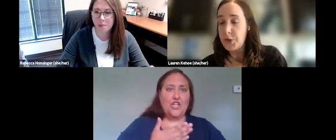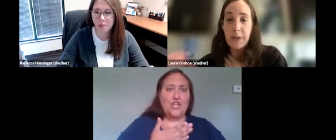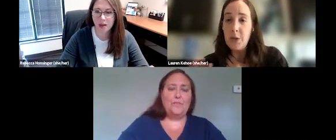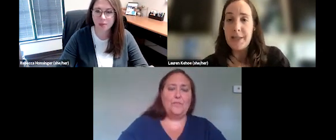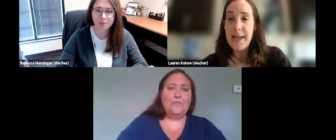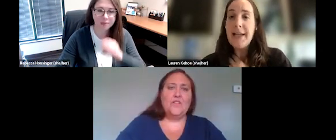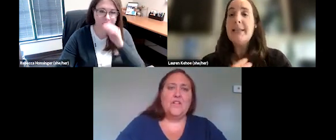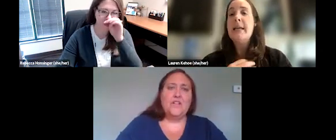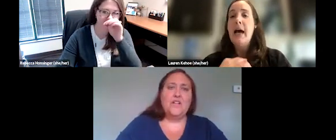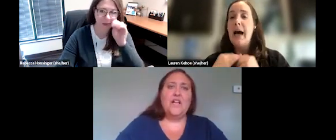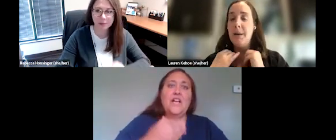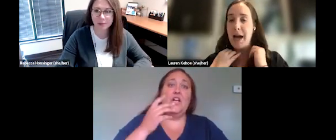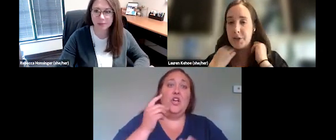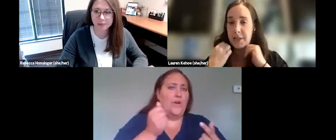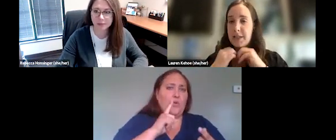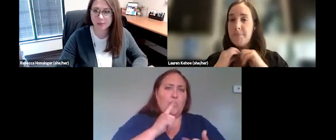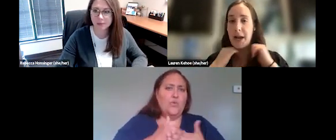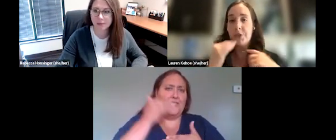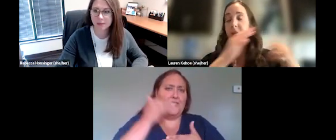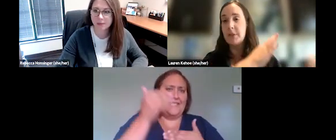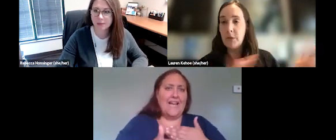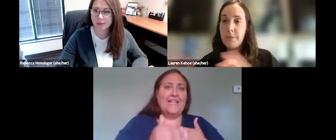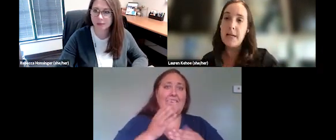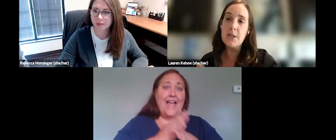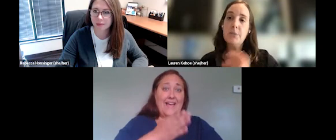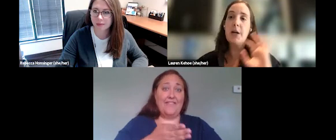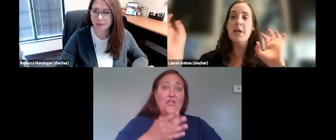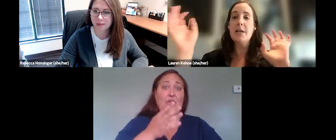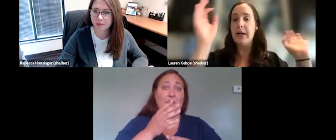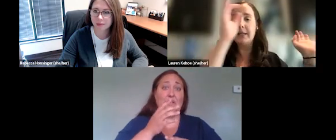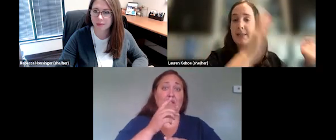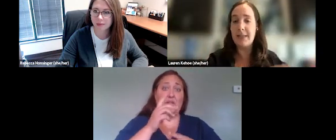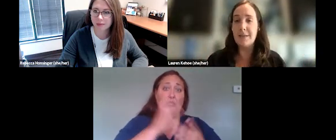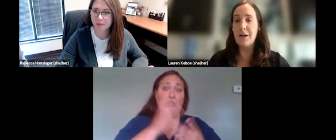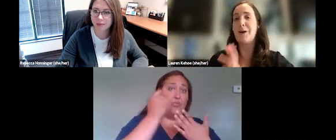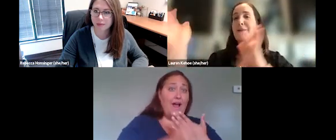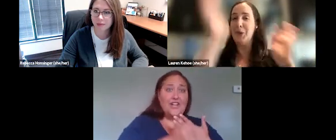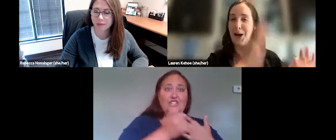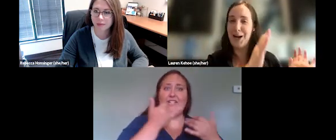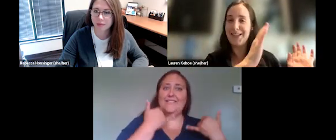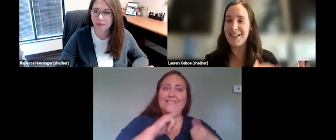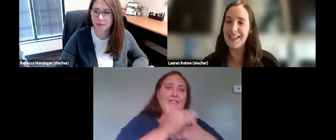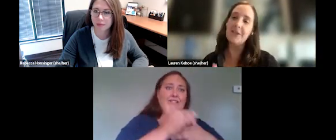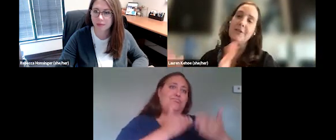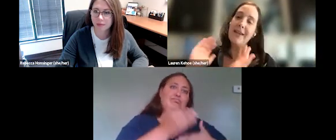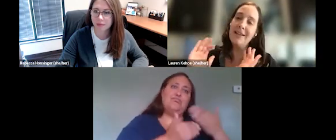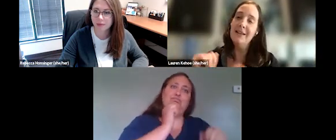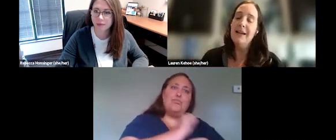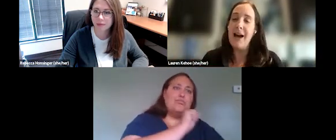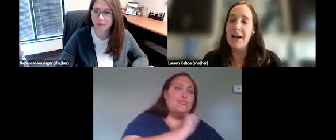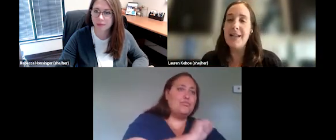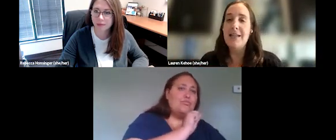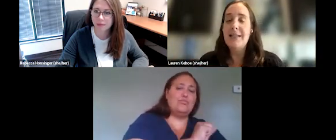So just quickly, what's next? After these milestones, after the big remediation project, right, it's still a work in progress. It's a cyclical